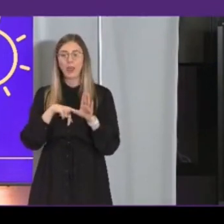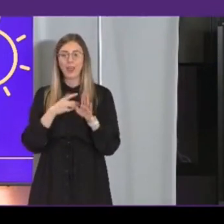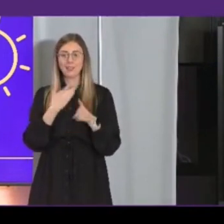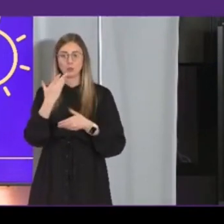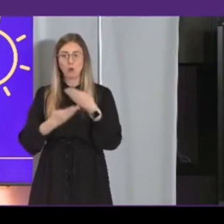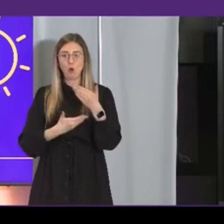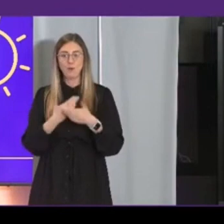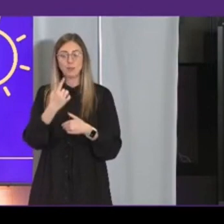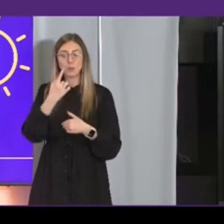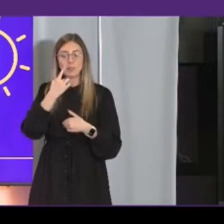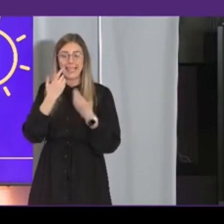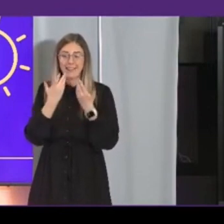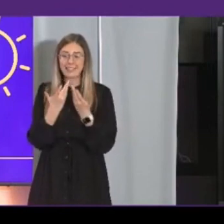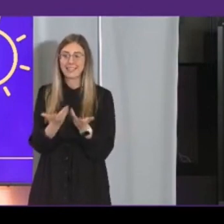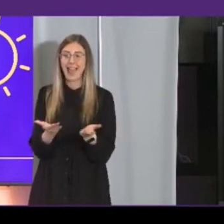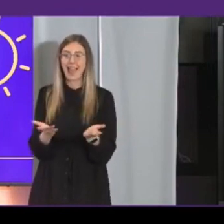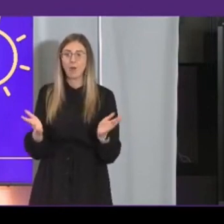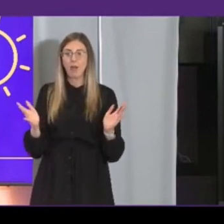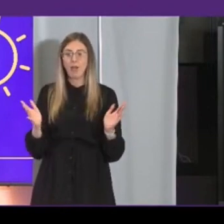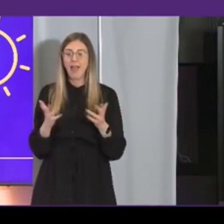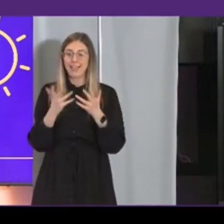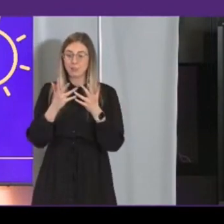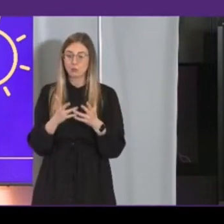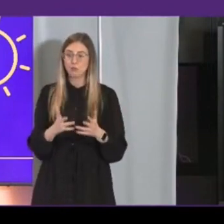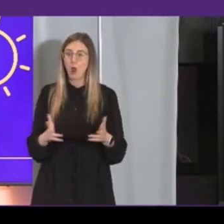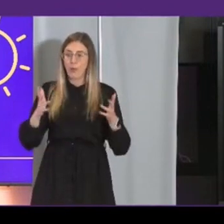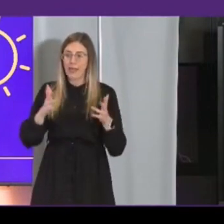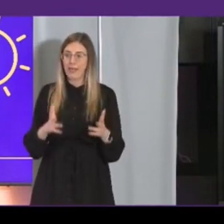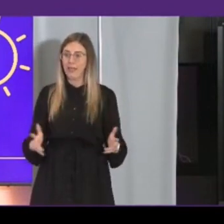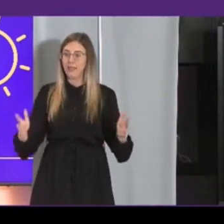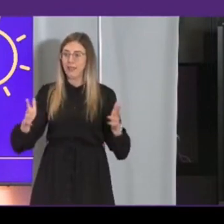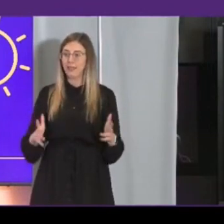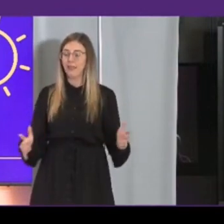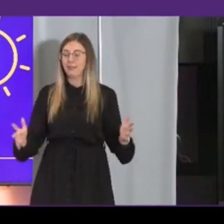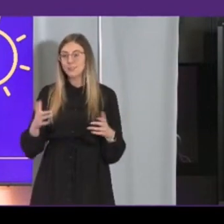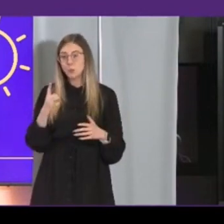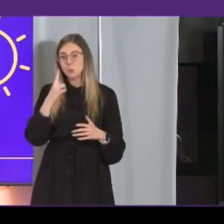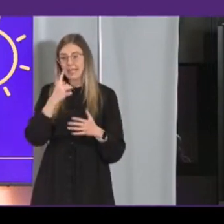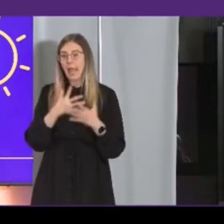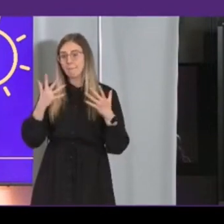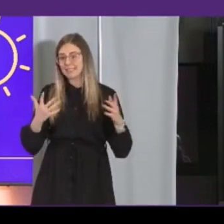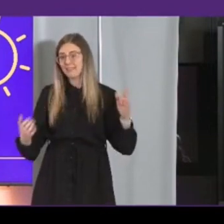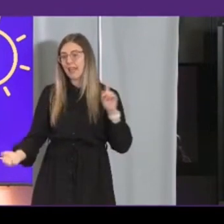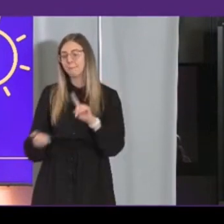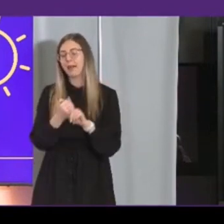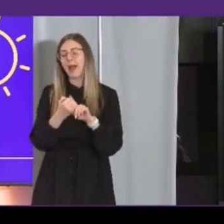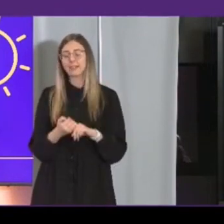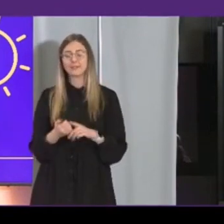of what you're doing and how that's growing and the impact it's having. So thank you very much, Joe. That was wonderful. Thank you, Mark.